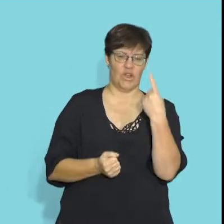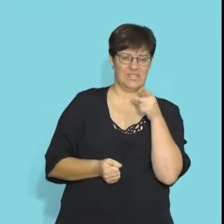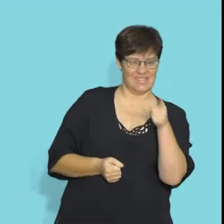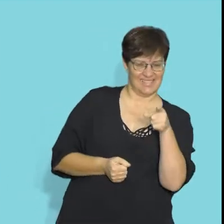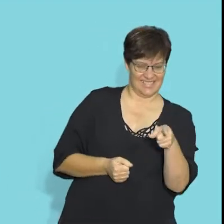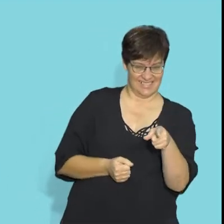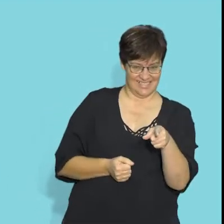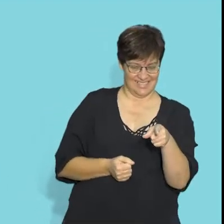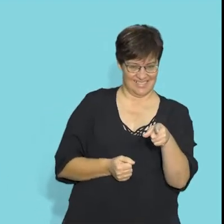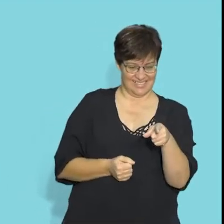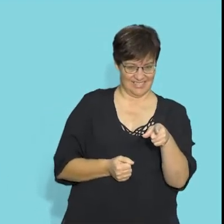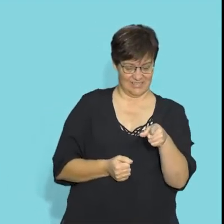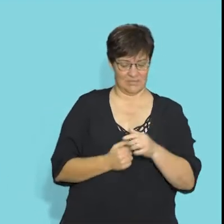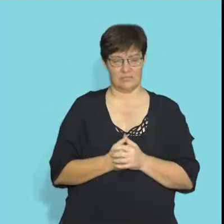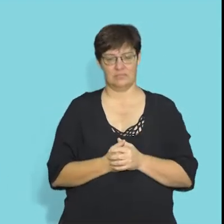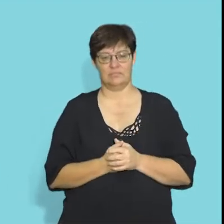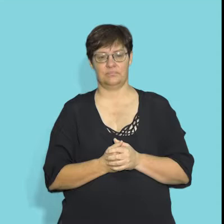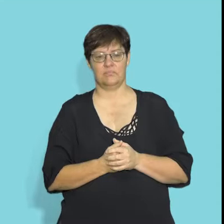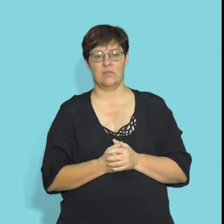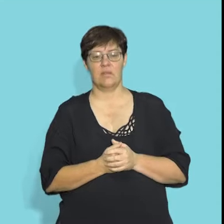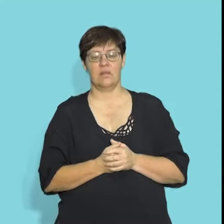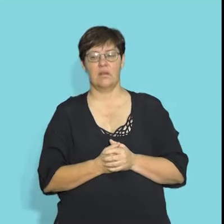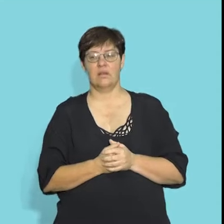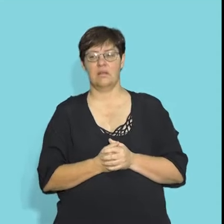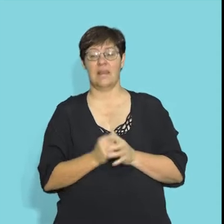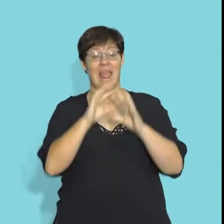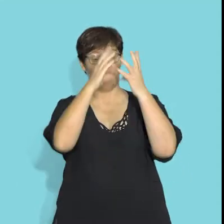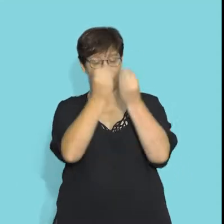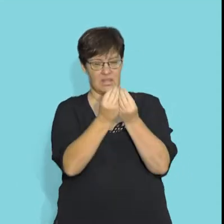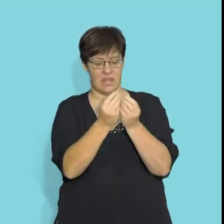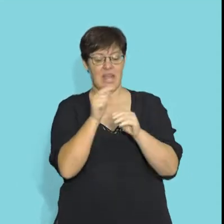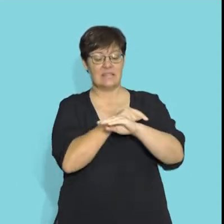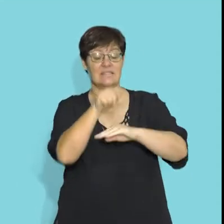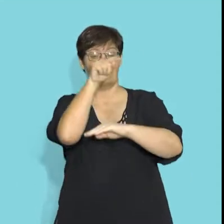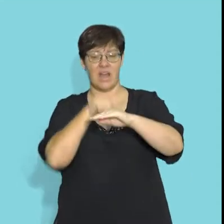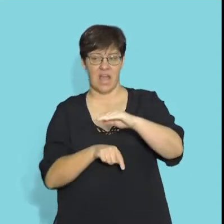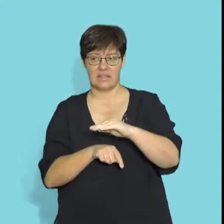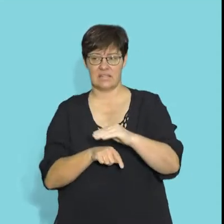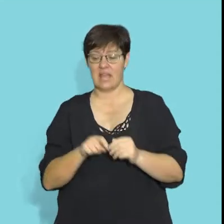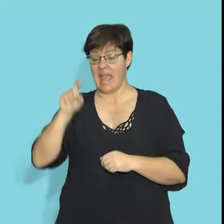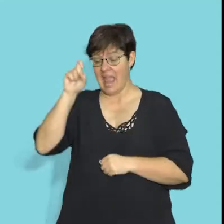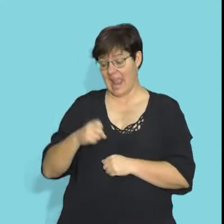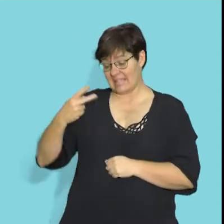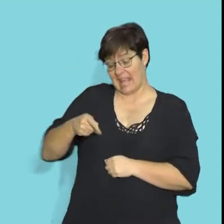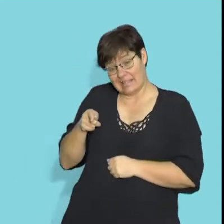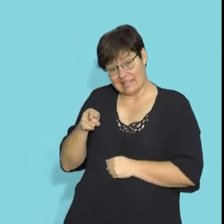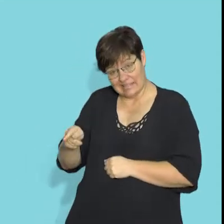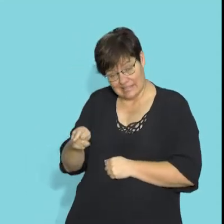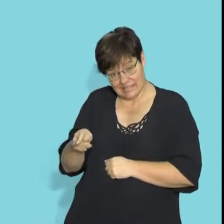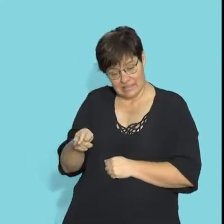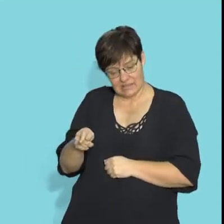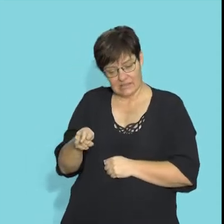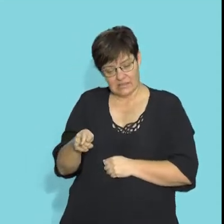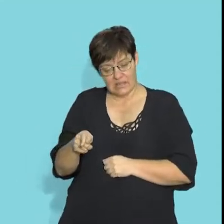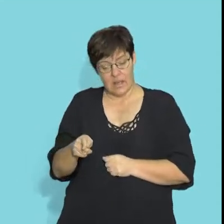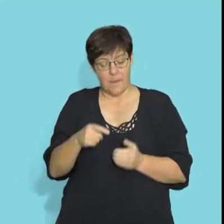y value of the first point. And then I would take all of that and I would divide by the x value of the second